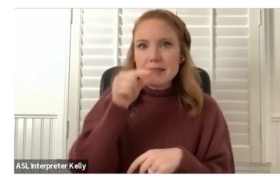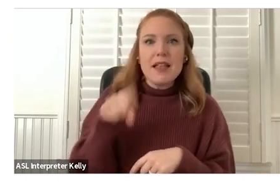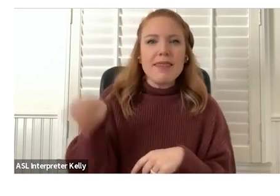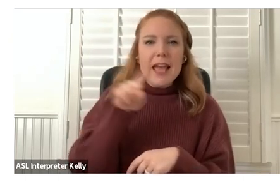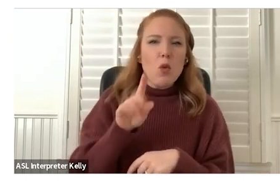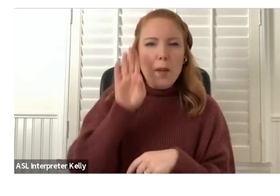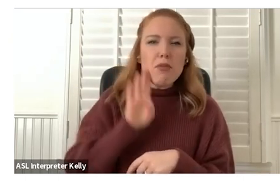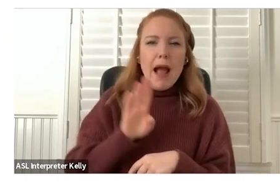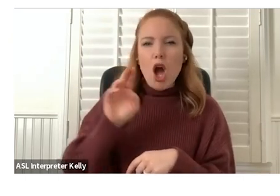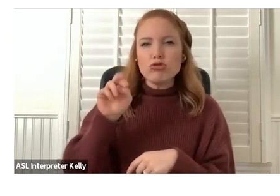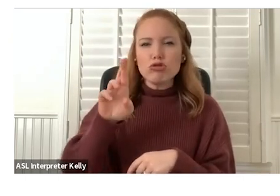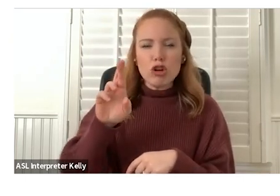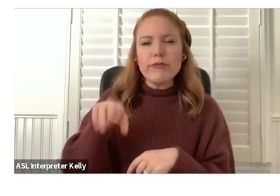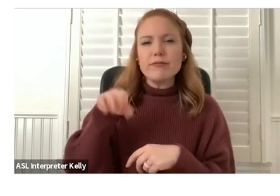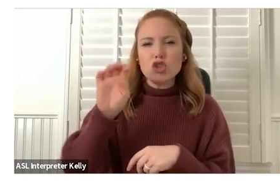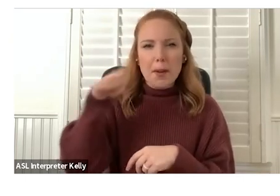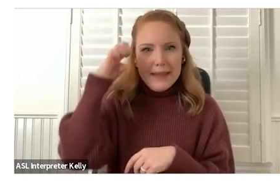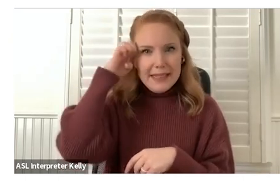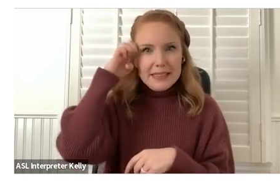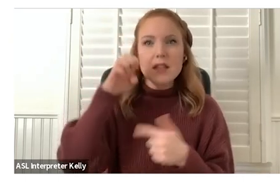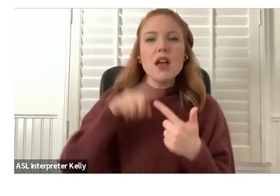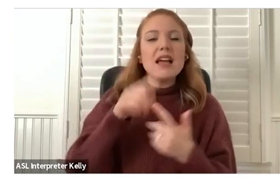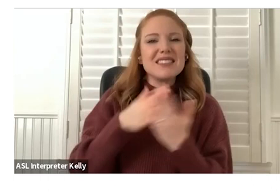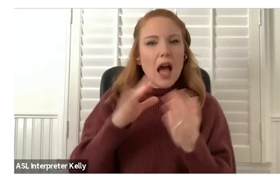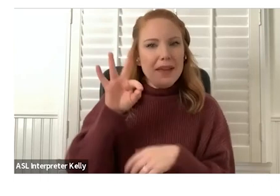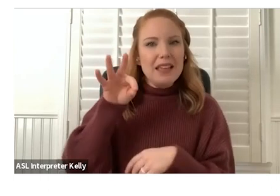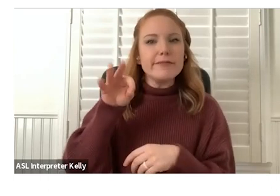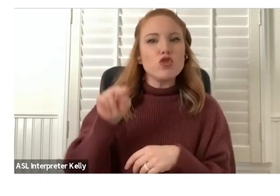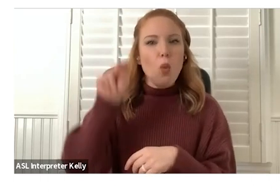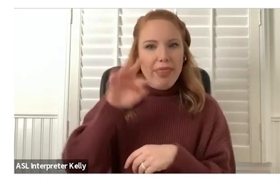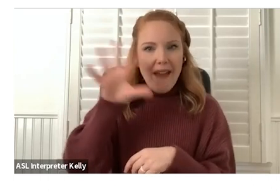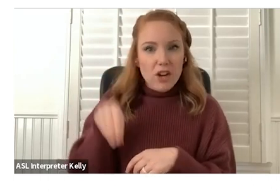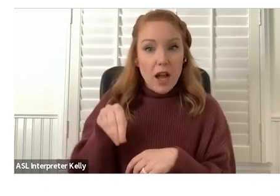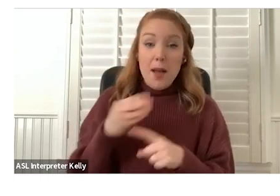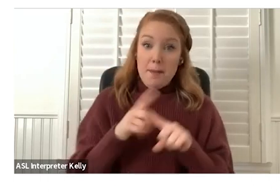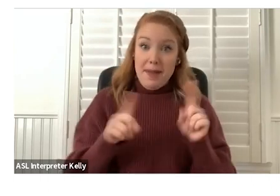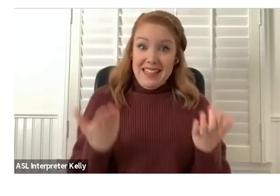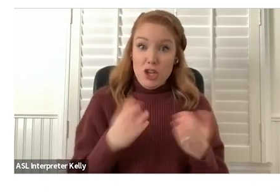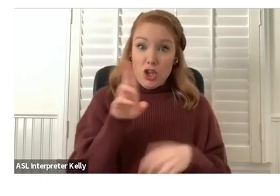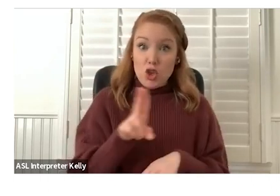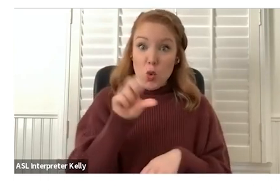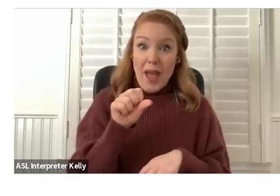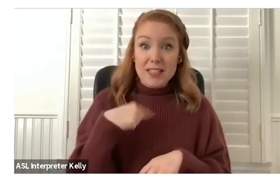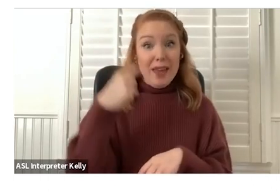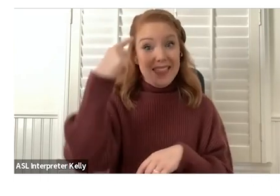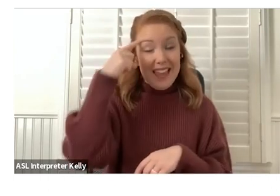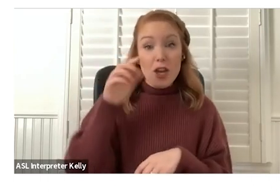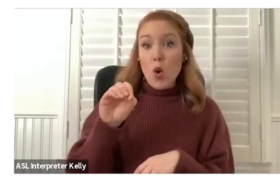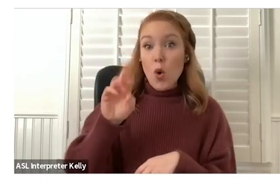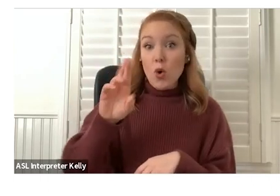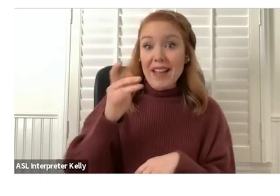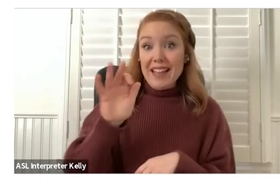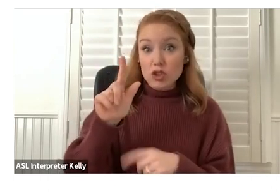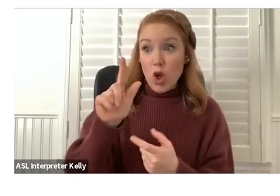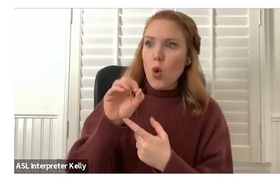of the colonial enterprises that took place really were concentrated in their respective vision of the Orient. But latent Orientalism kind of refers